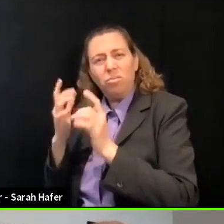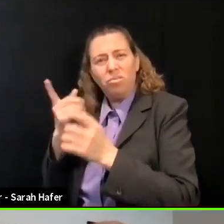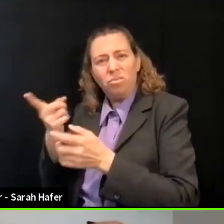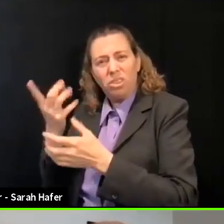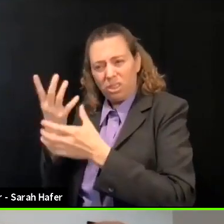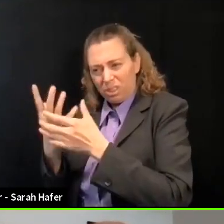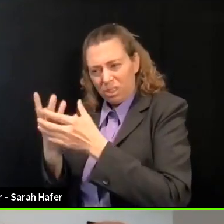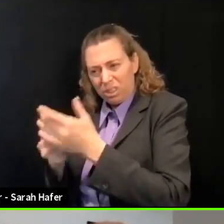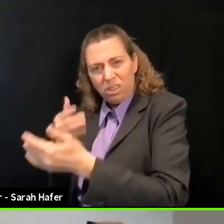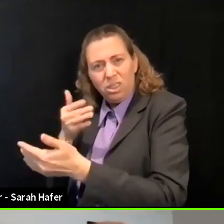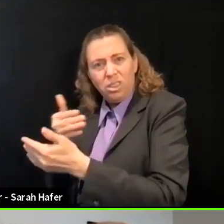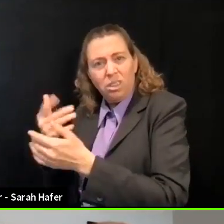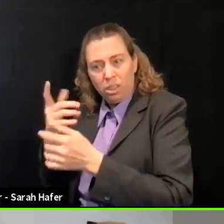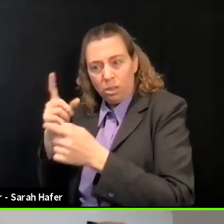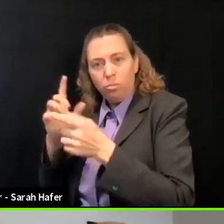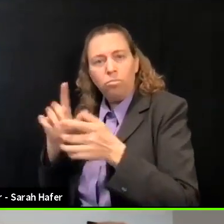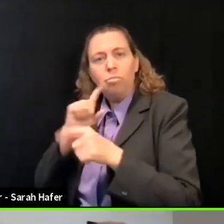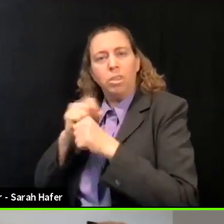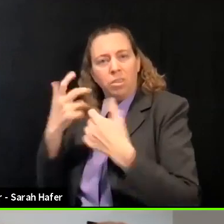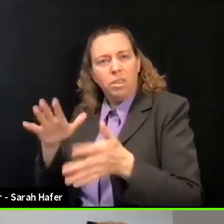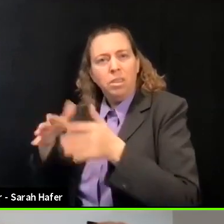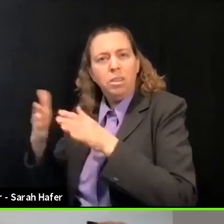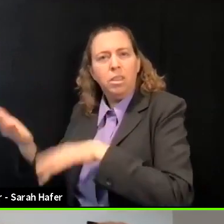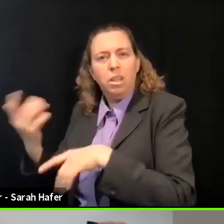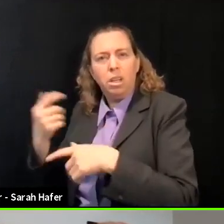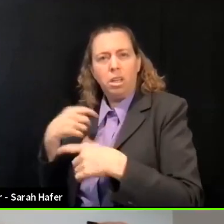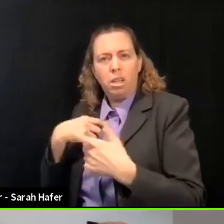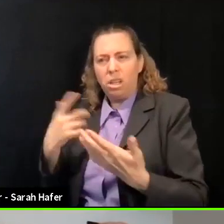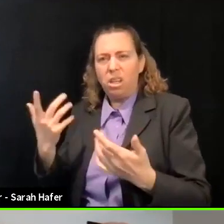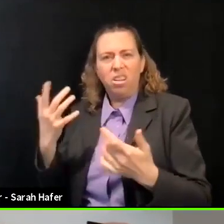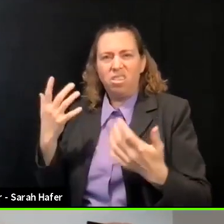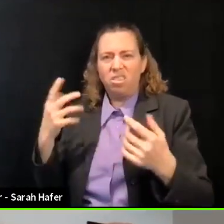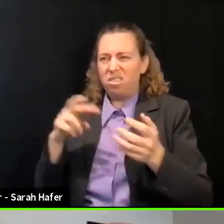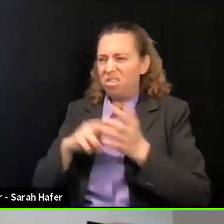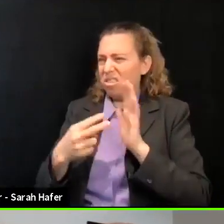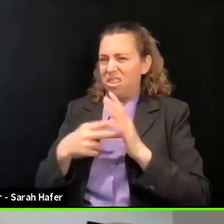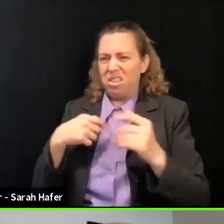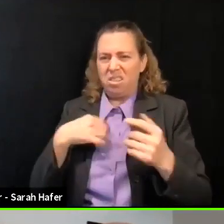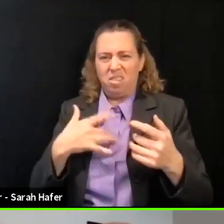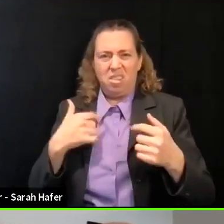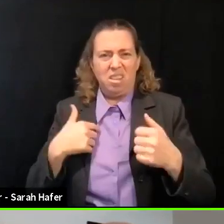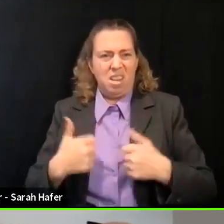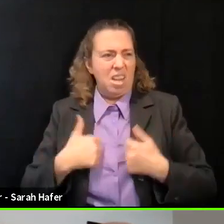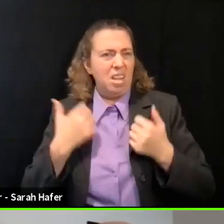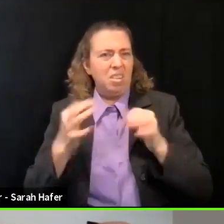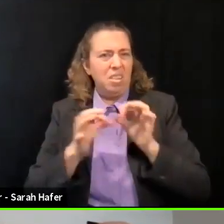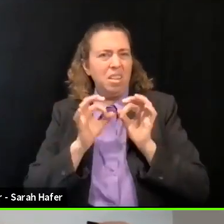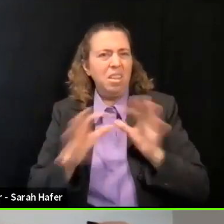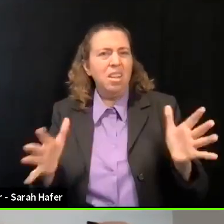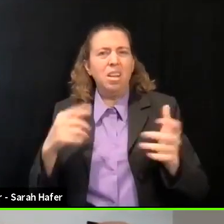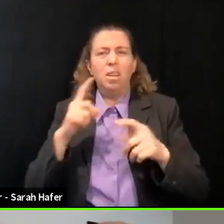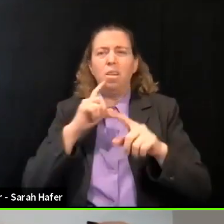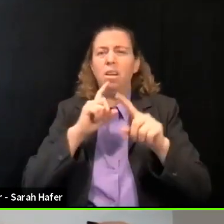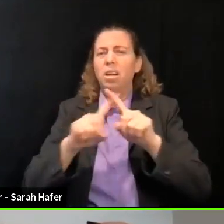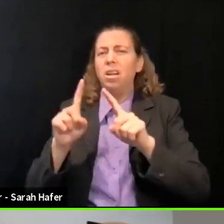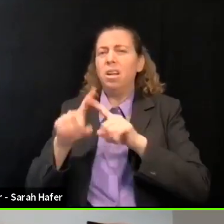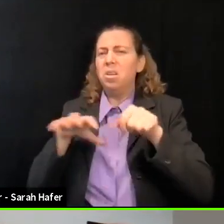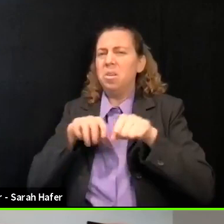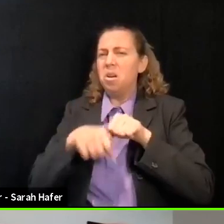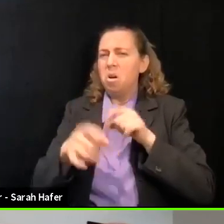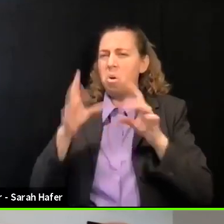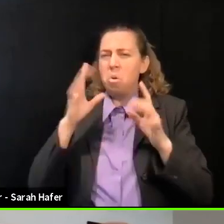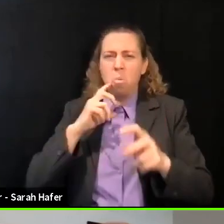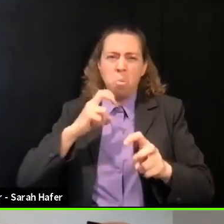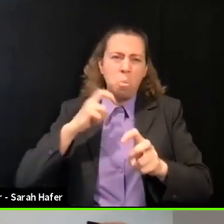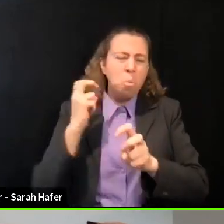anymore. Nothing has meaning. And they may also have difficulty reminiscing about the loved one in a consoling way. They're